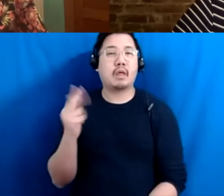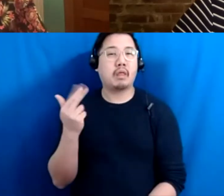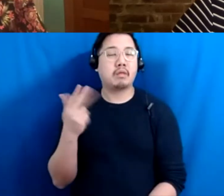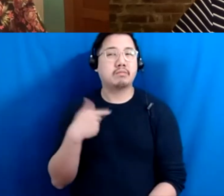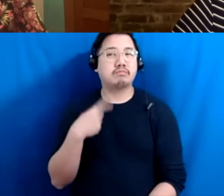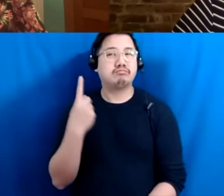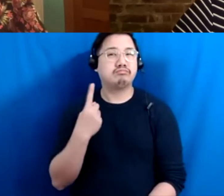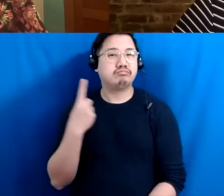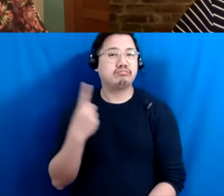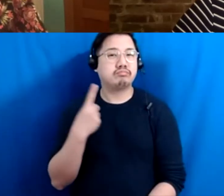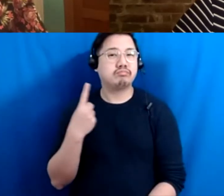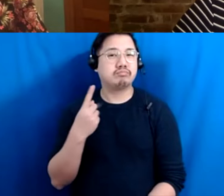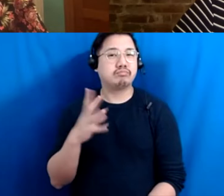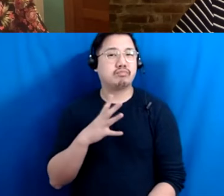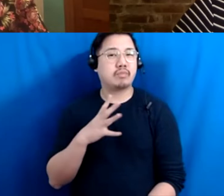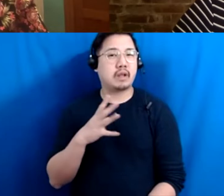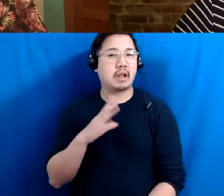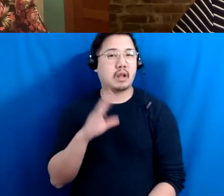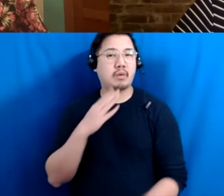put them together.